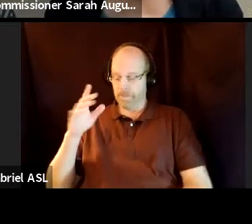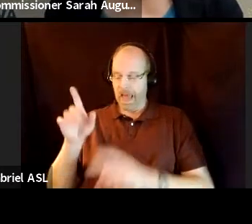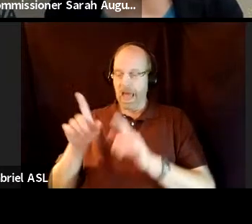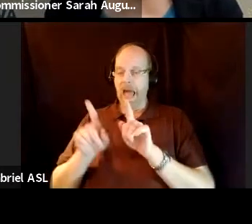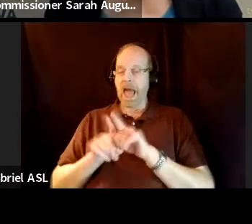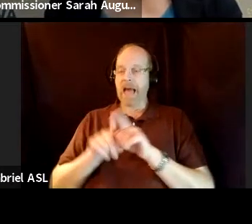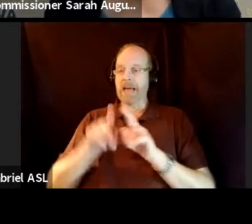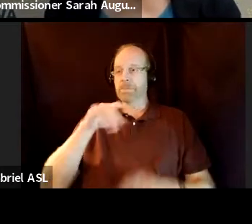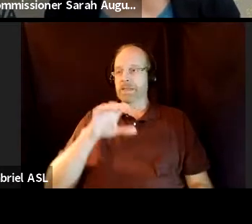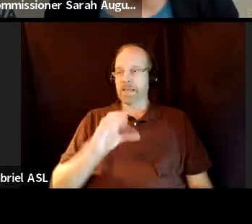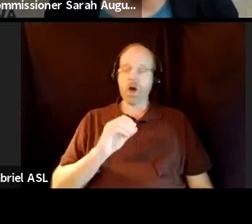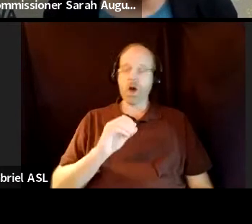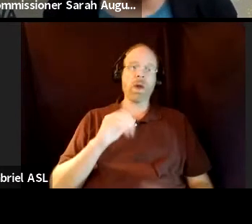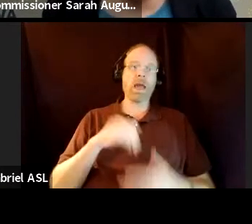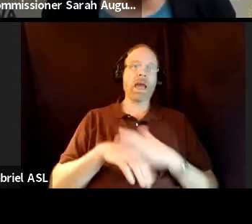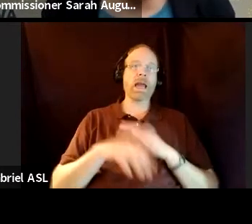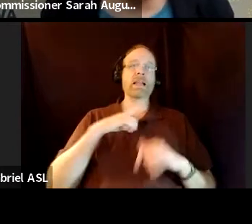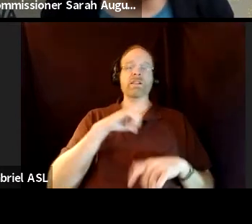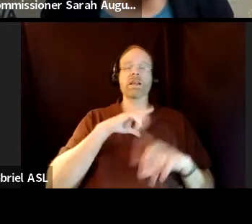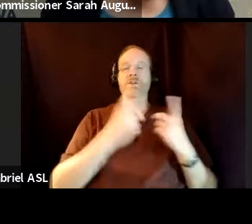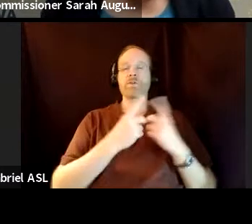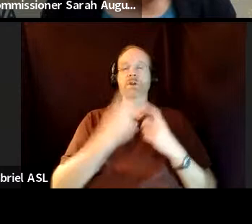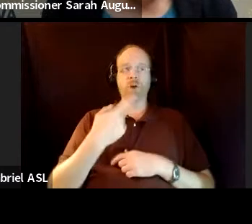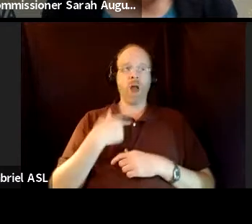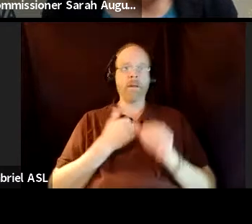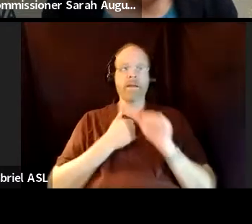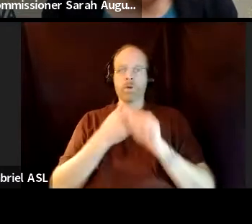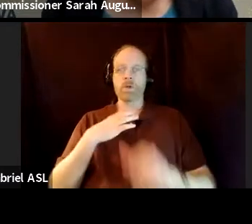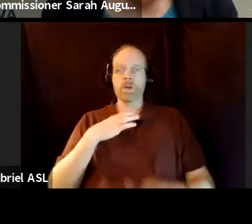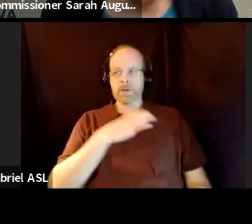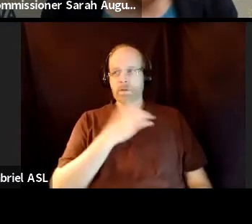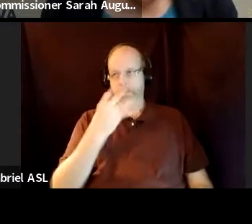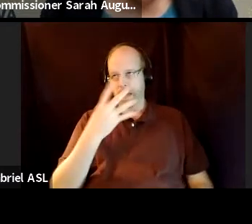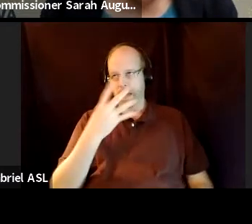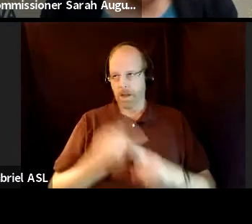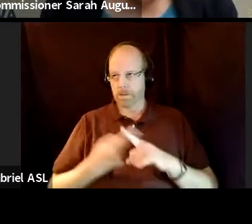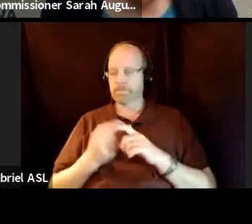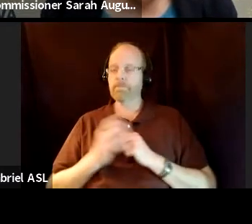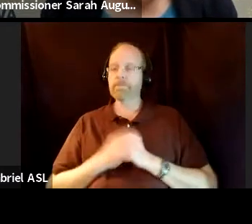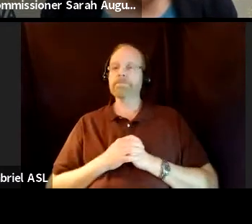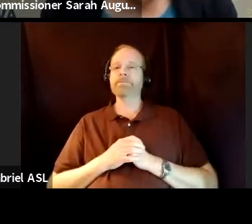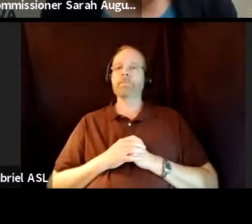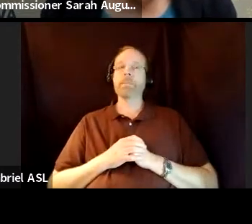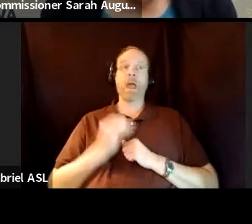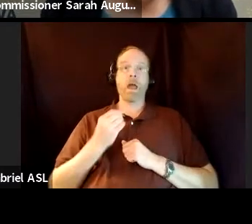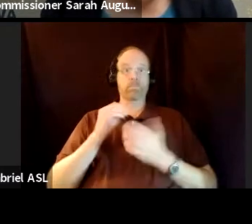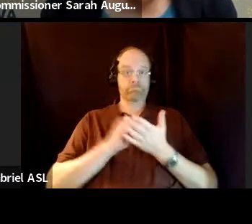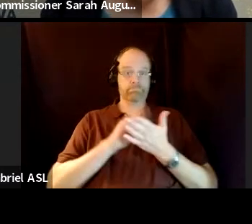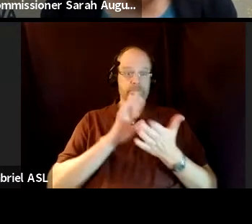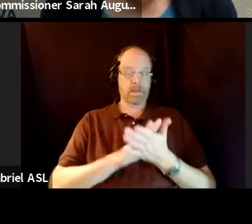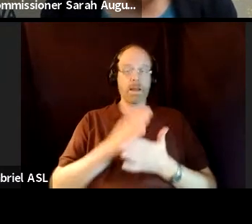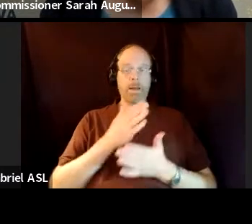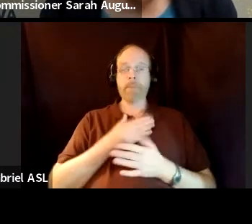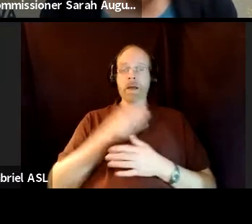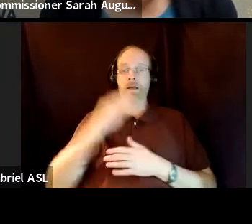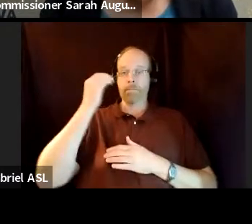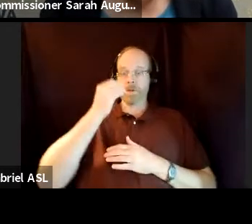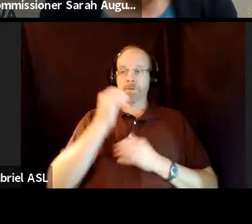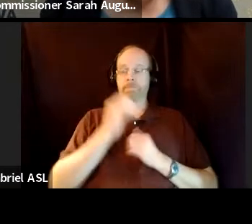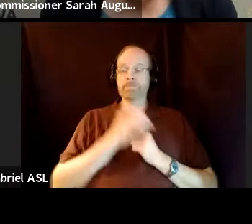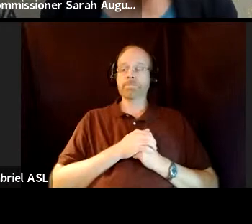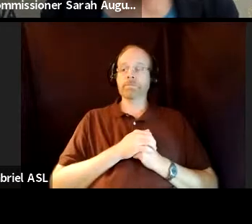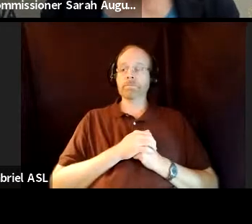Legislative District 2, I've been following this commission for many months, and on and for the record, it is my opinion